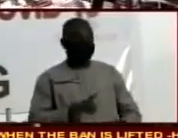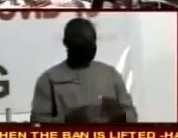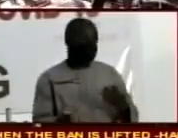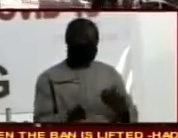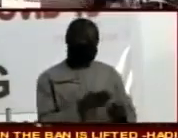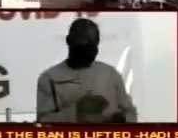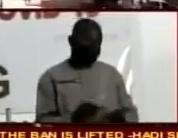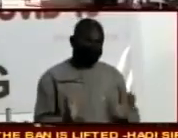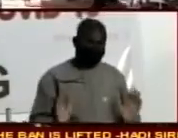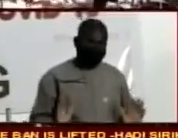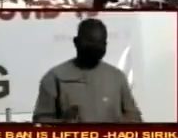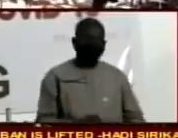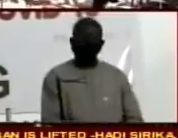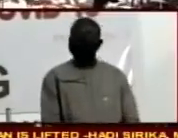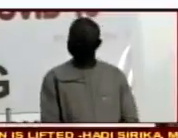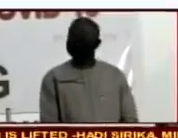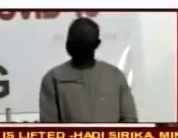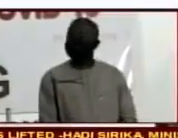notwithstanding,